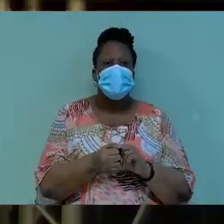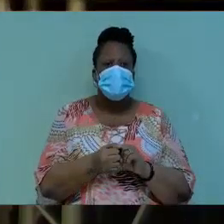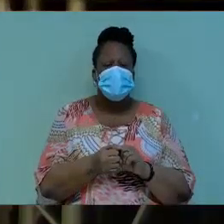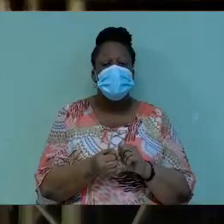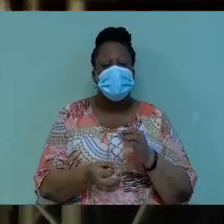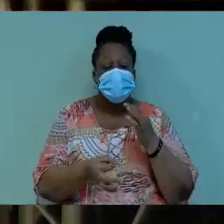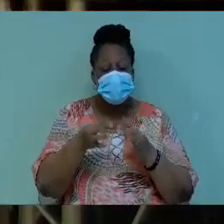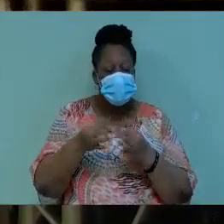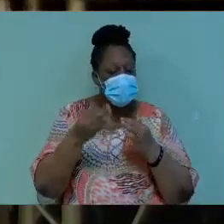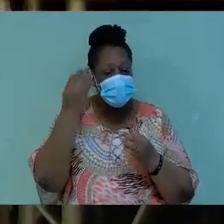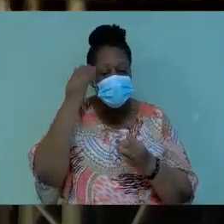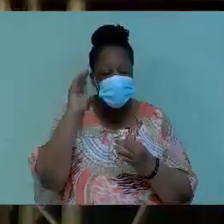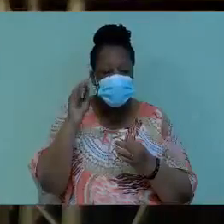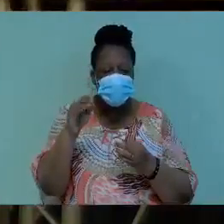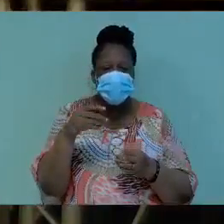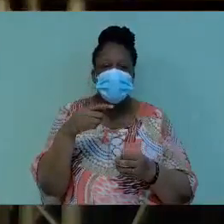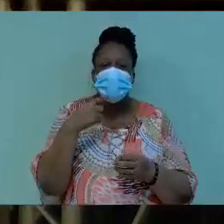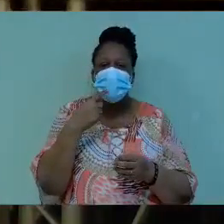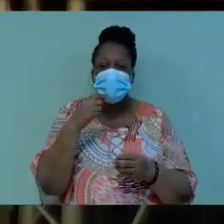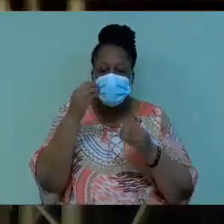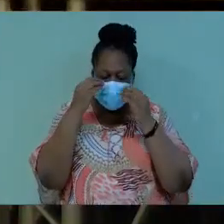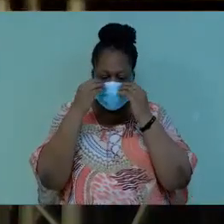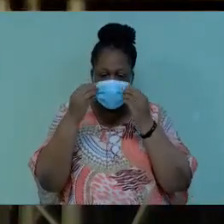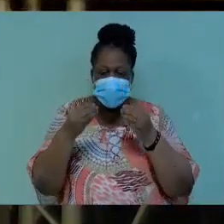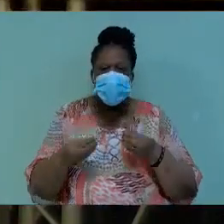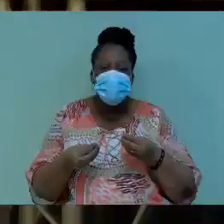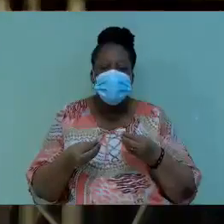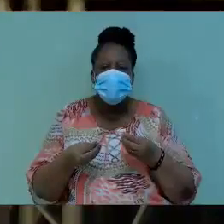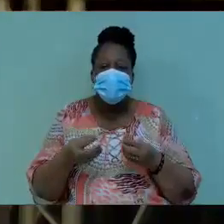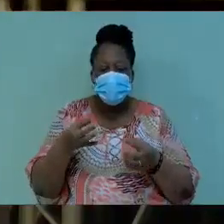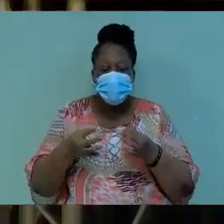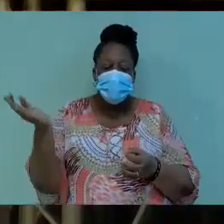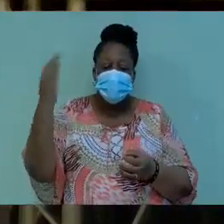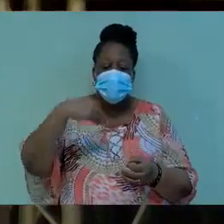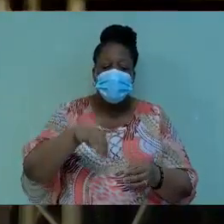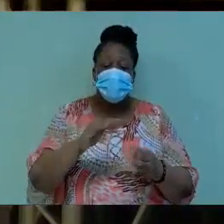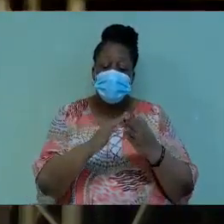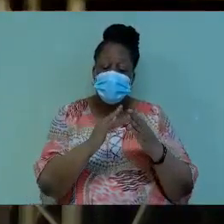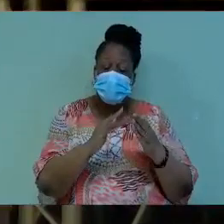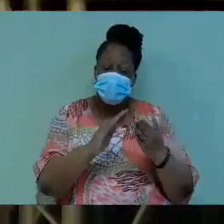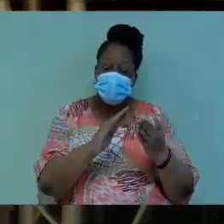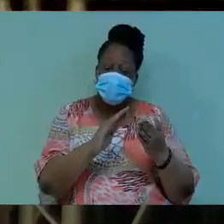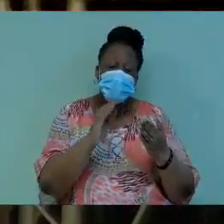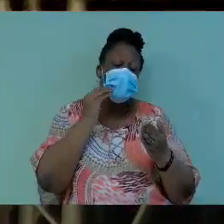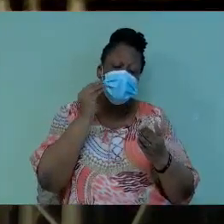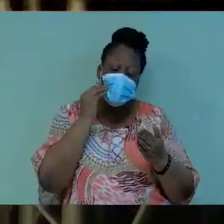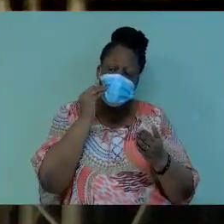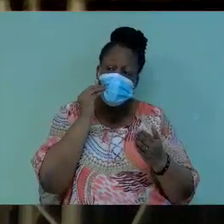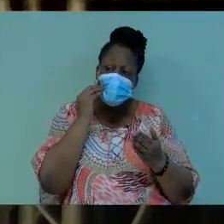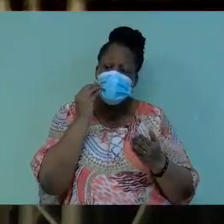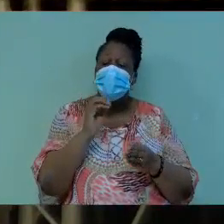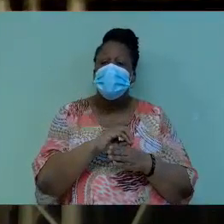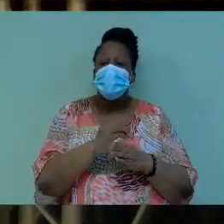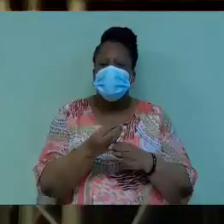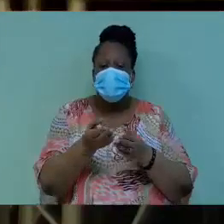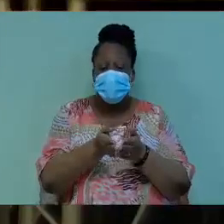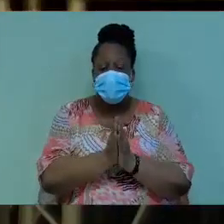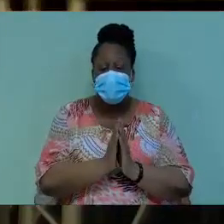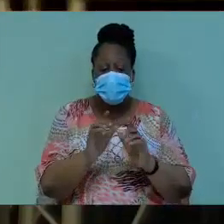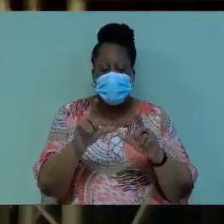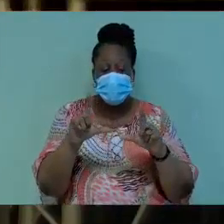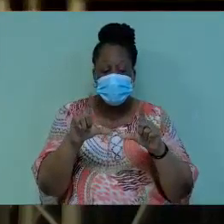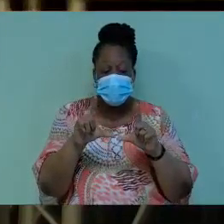their mask temporarily to be captured on your surveillance system, or request an ID which you hold until the